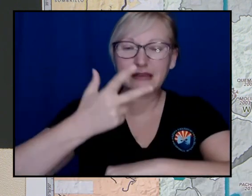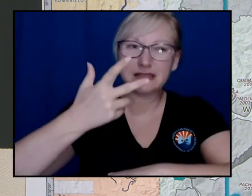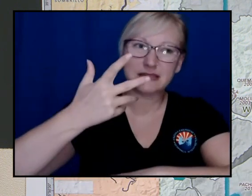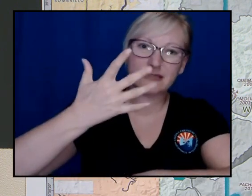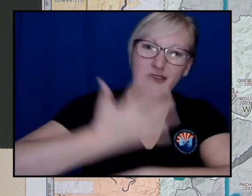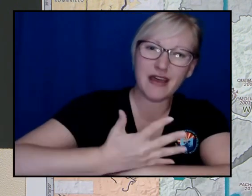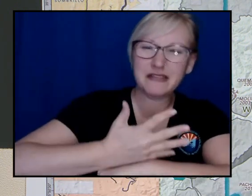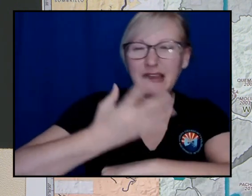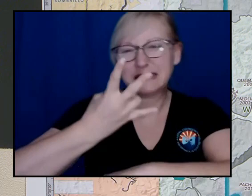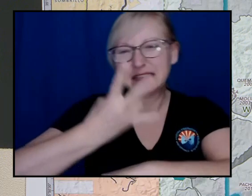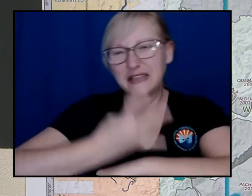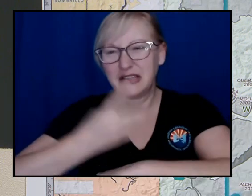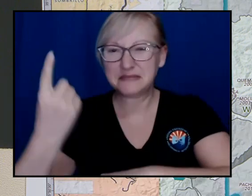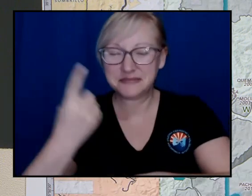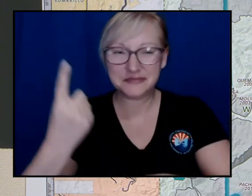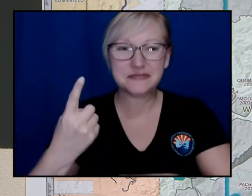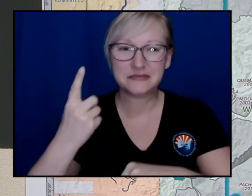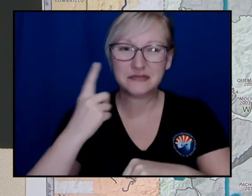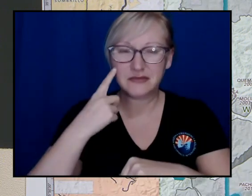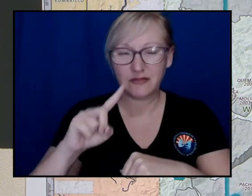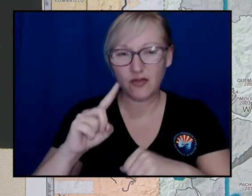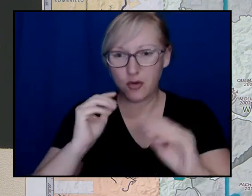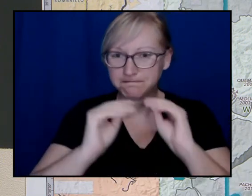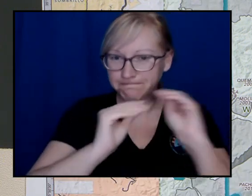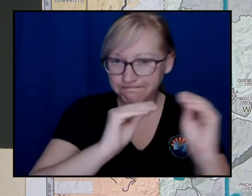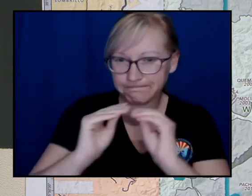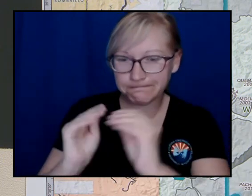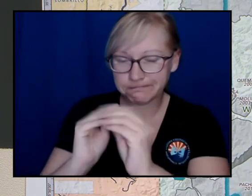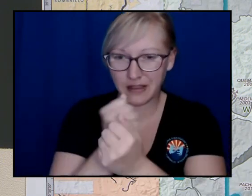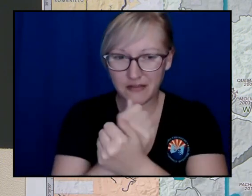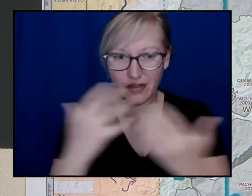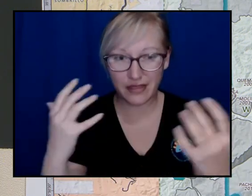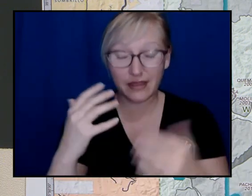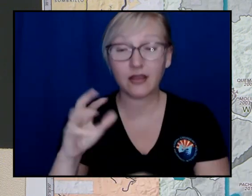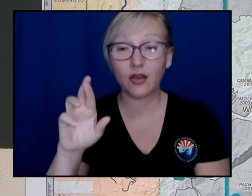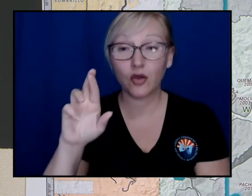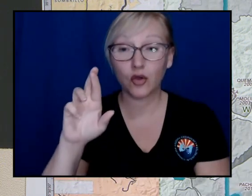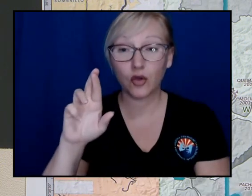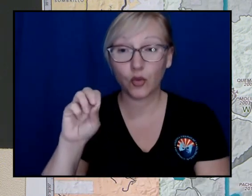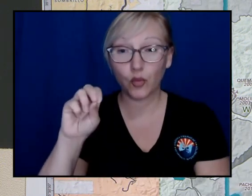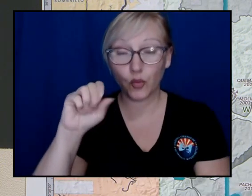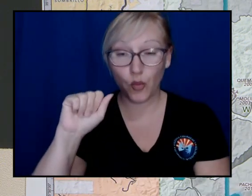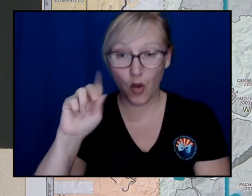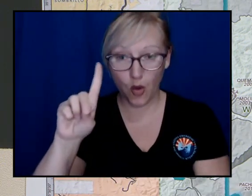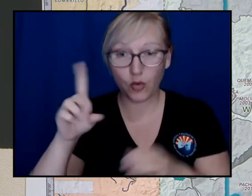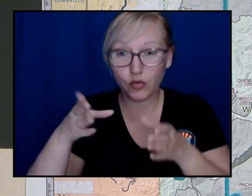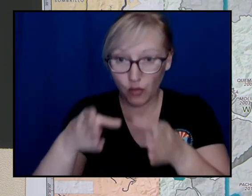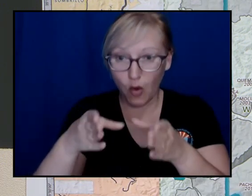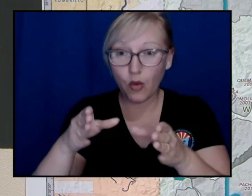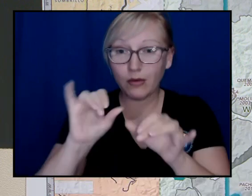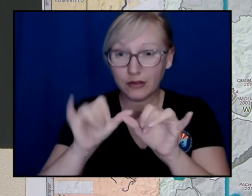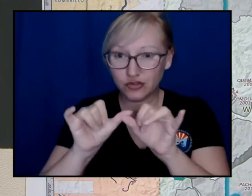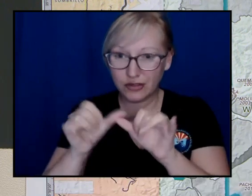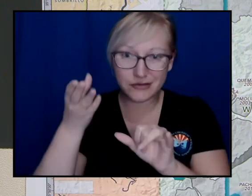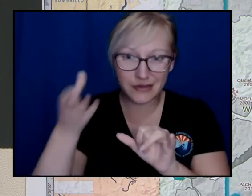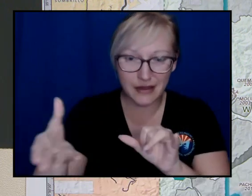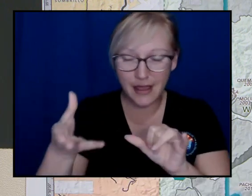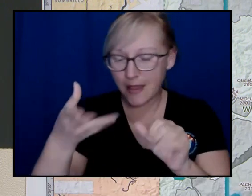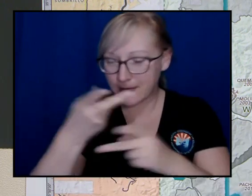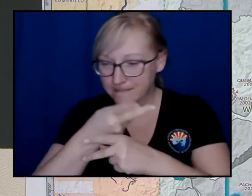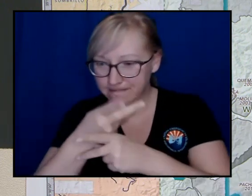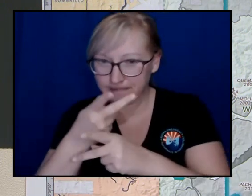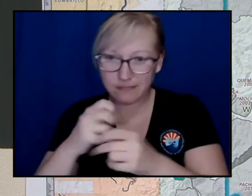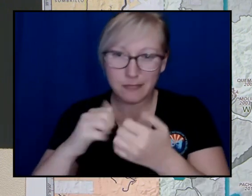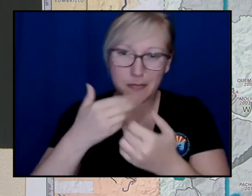road engineers to make sure the road systems are where we want them to be or where they need to be. We've had a hand crew in there working some trail